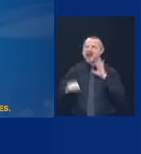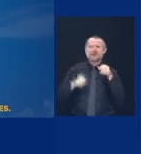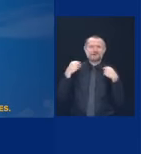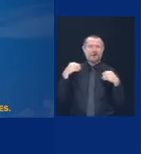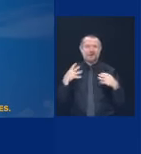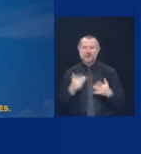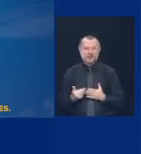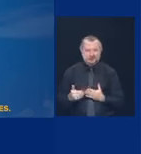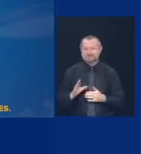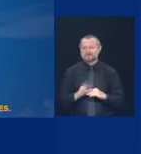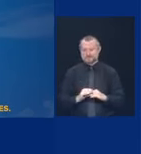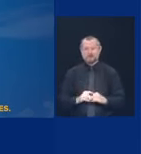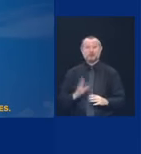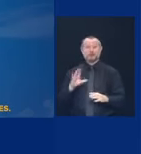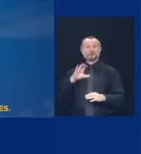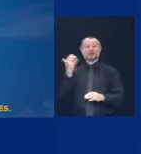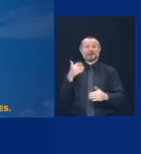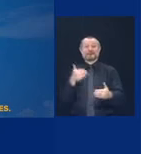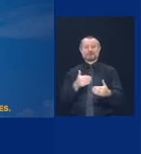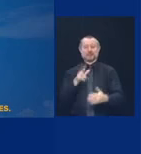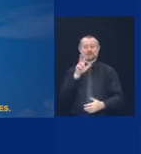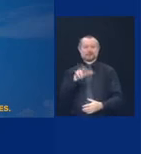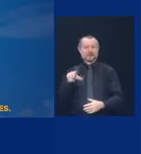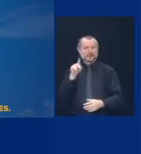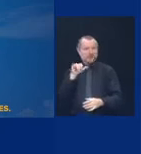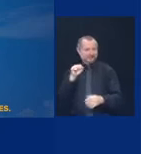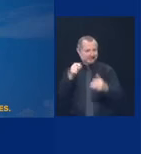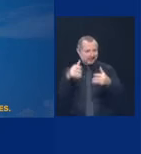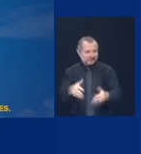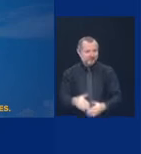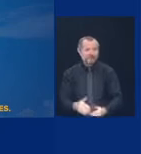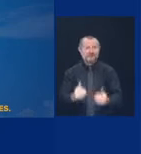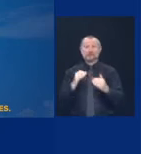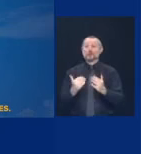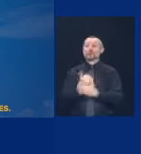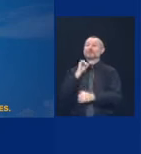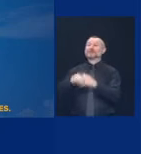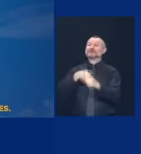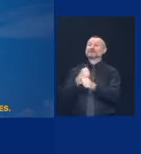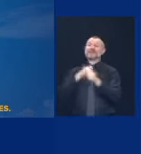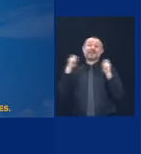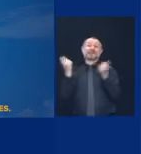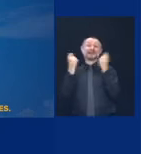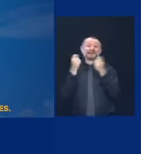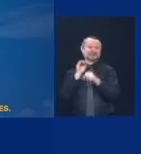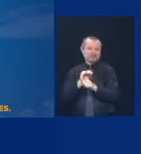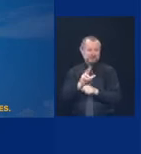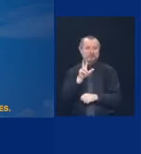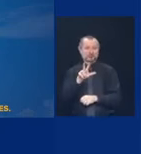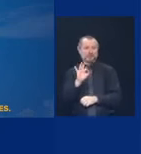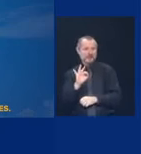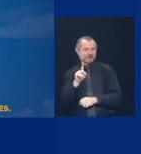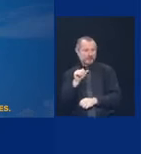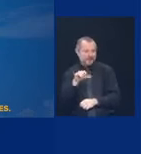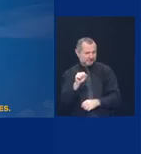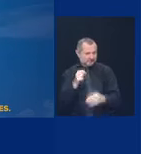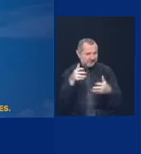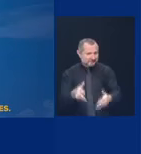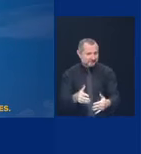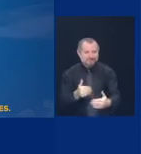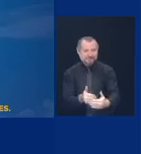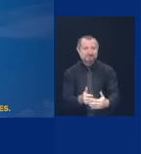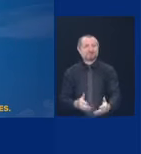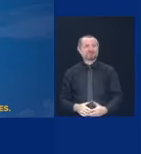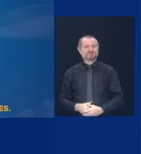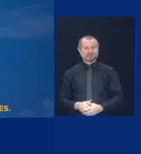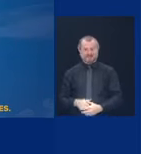33 days until Christmas, 39 days until Christmas Eve. That's where we are.